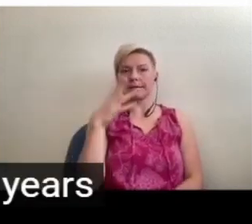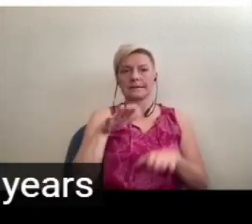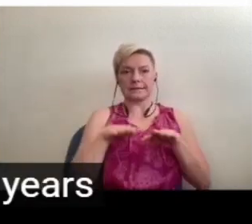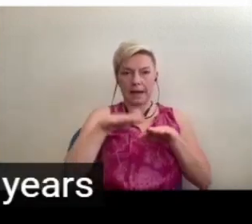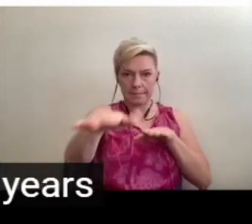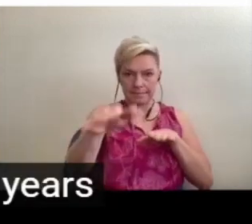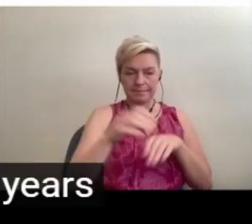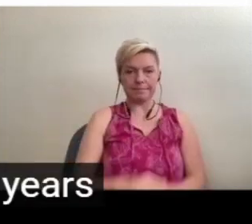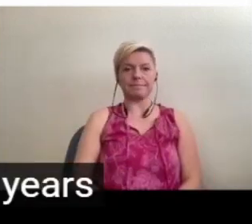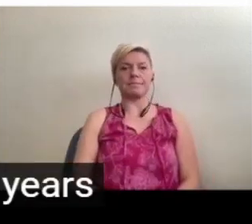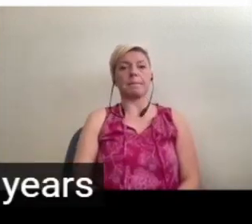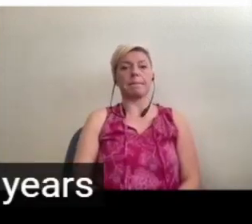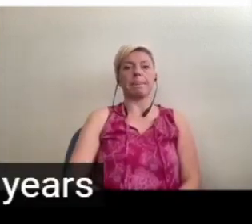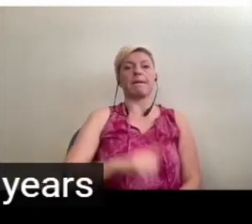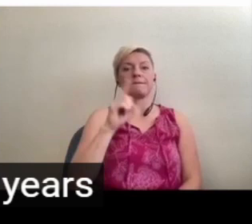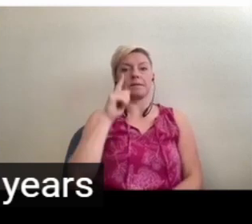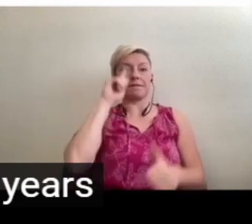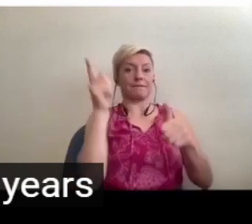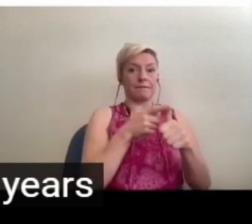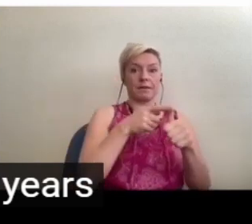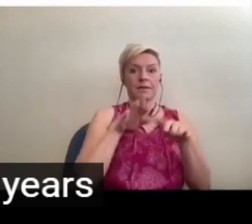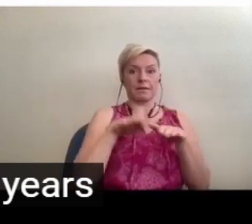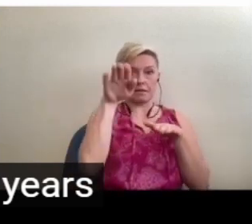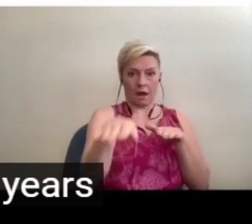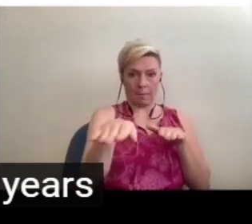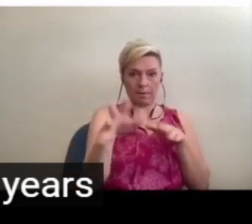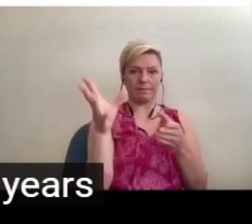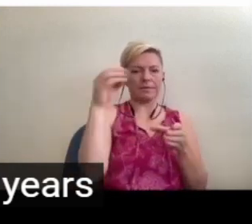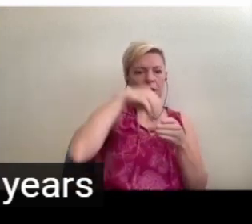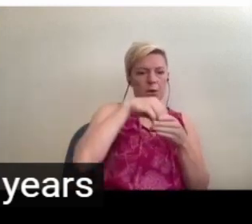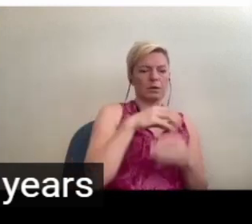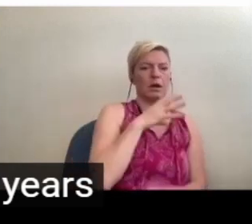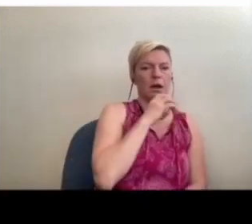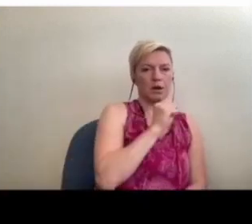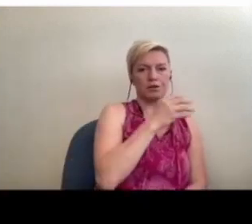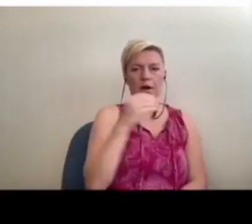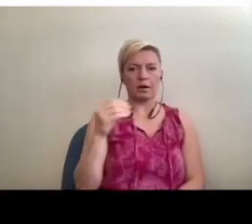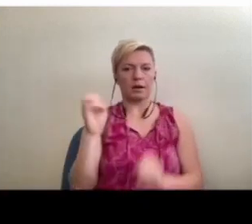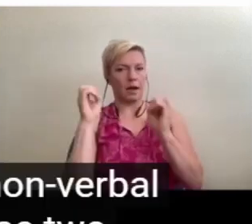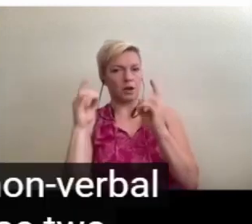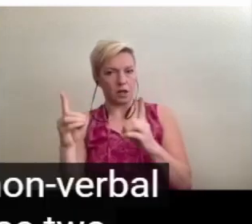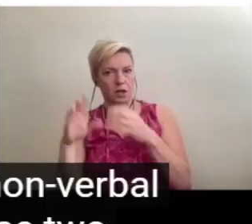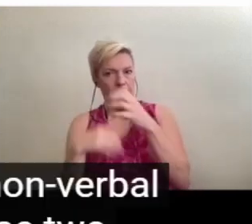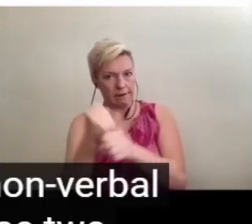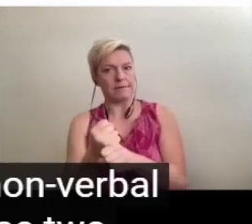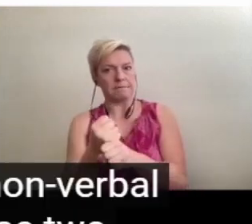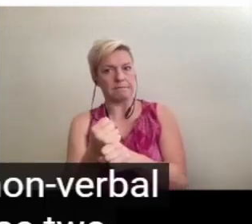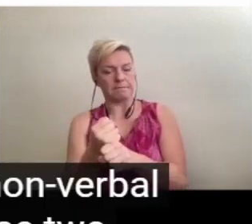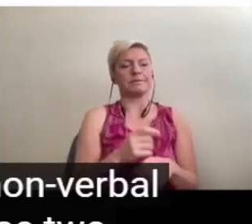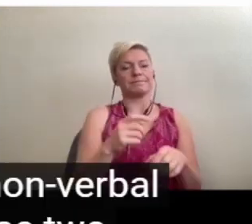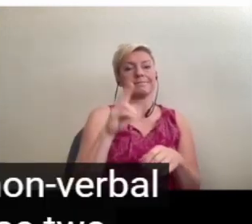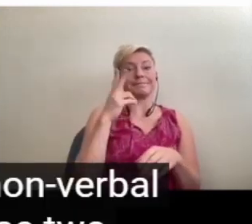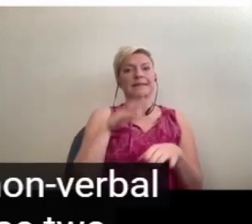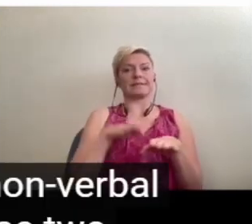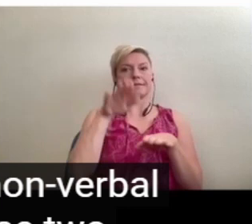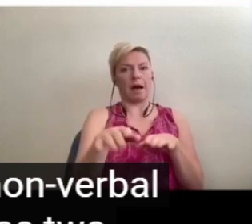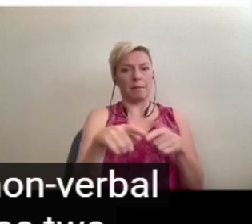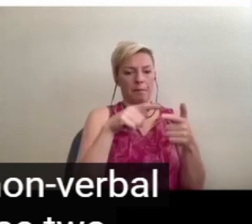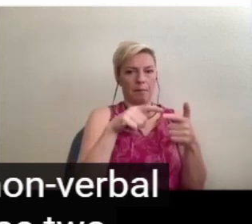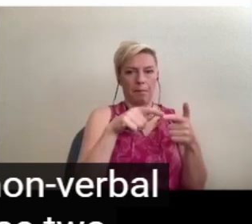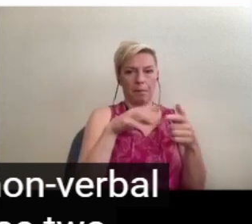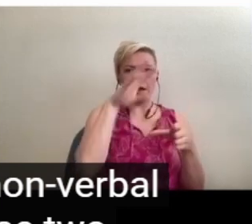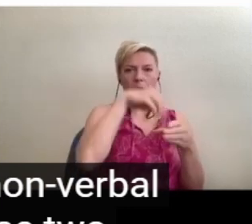In the first step, we entered age and years of education. In the second step, we factored